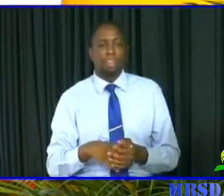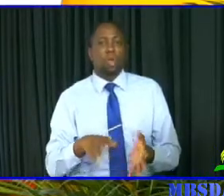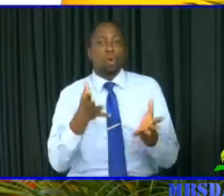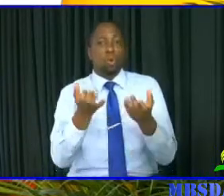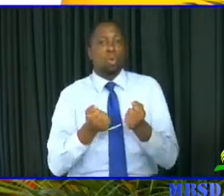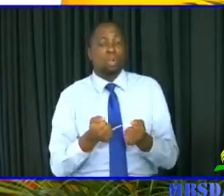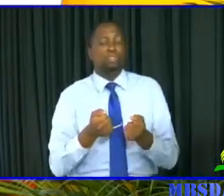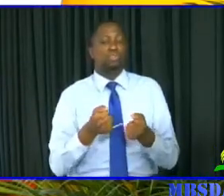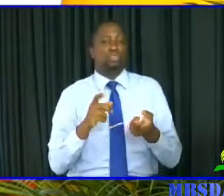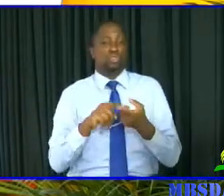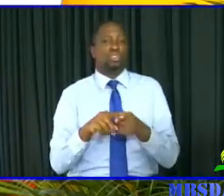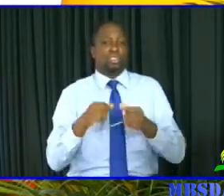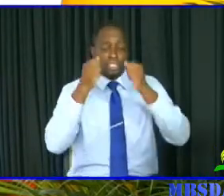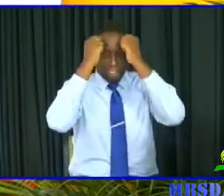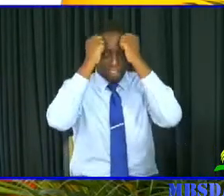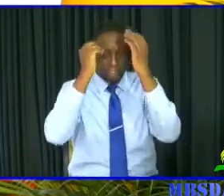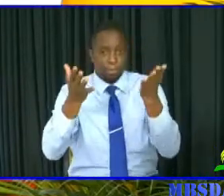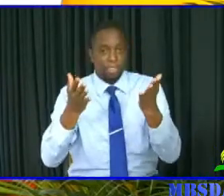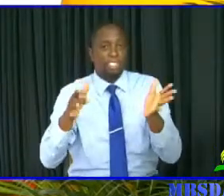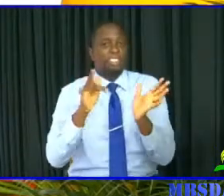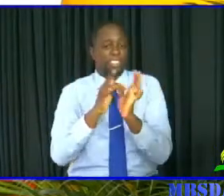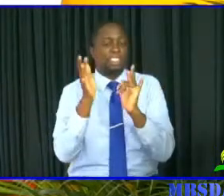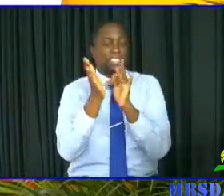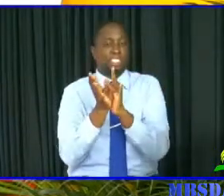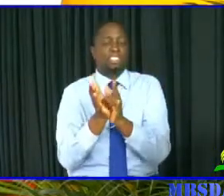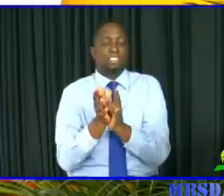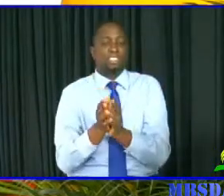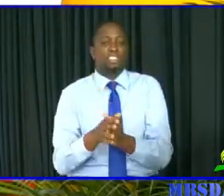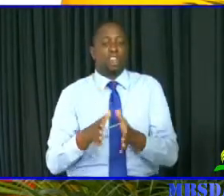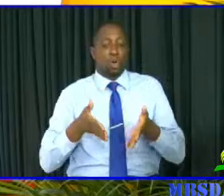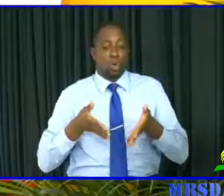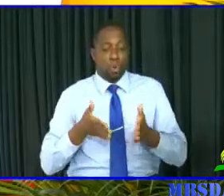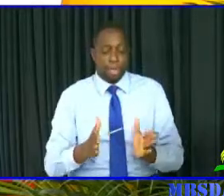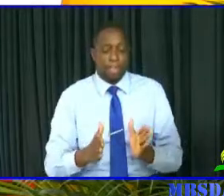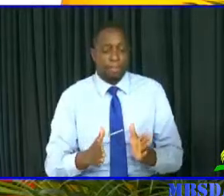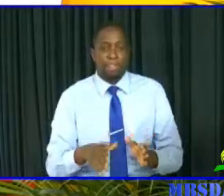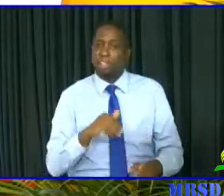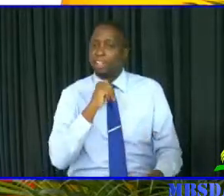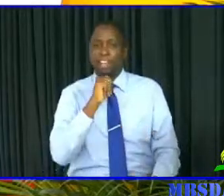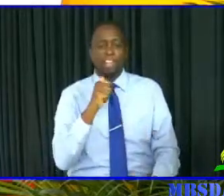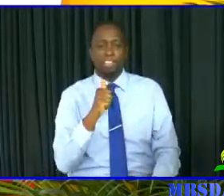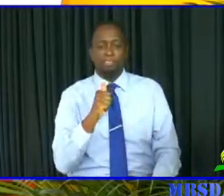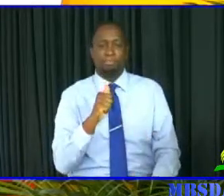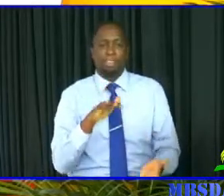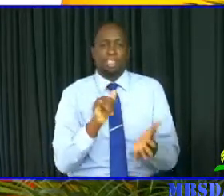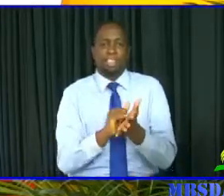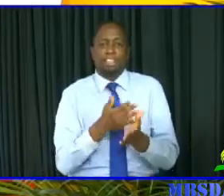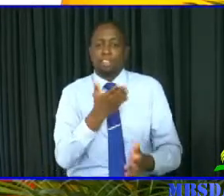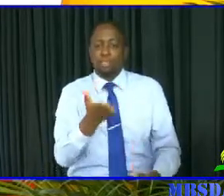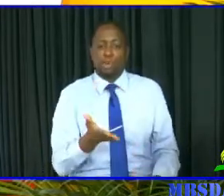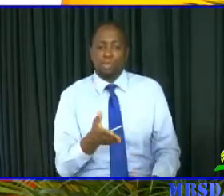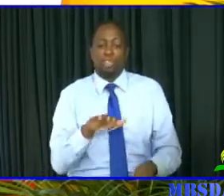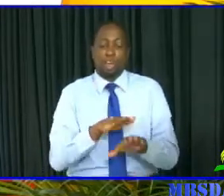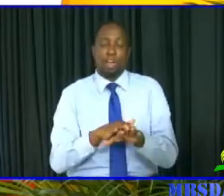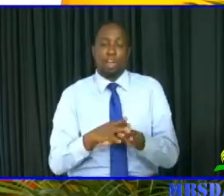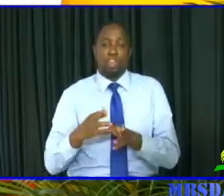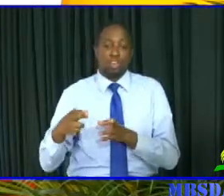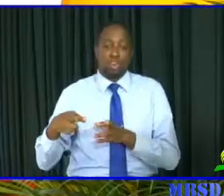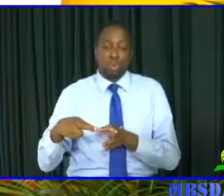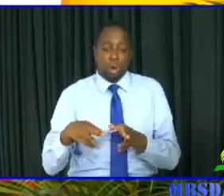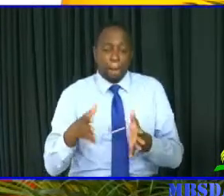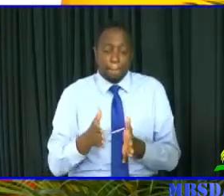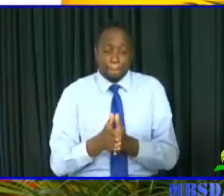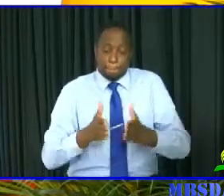tonight that Jesus is still the way. It is not, my friends, it is not that those who are on the road, the